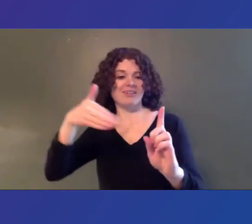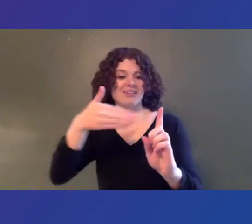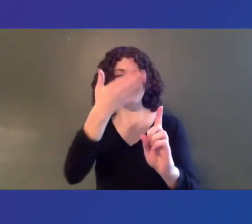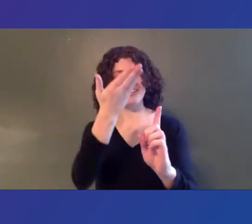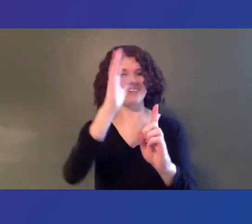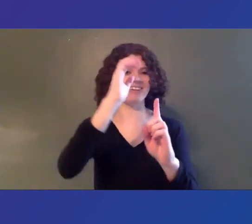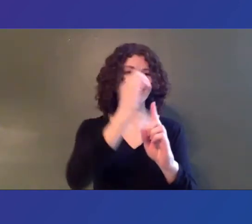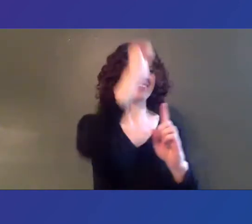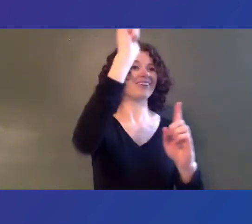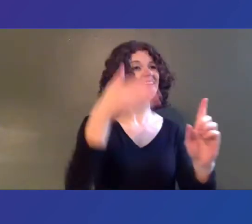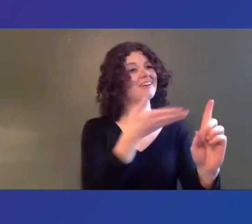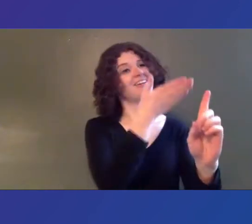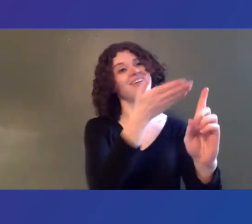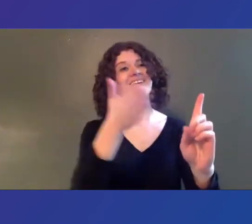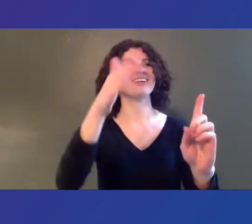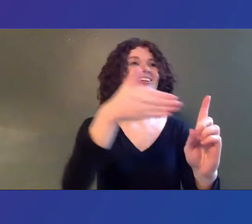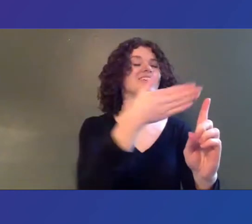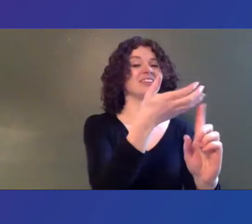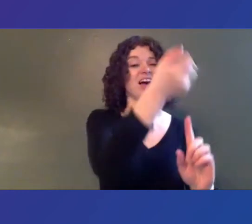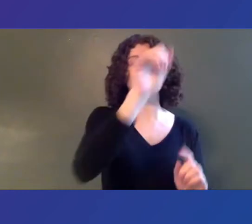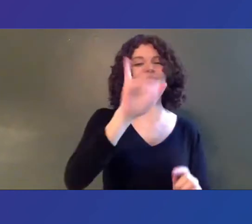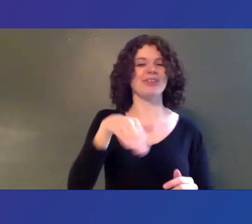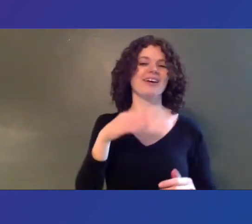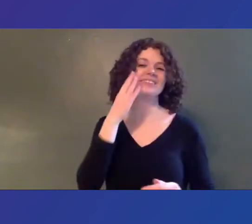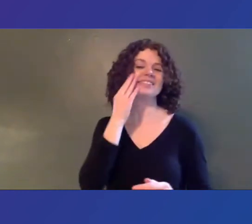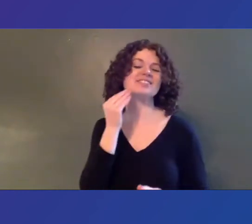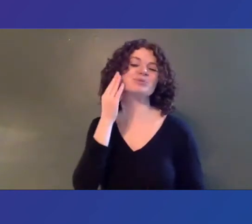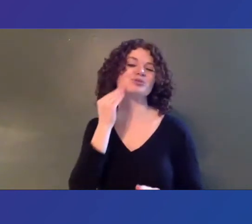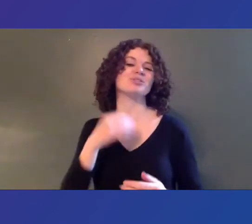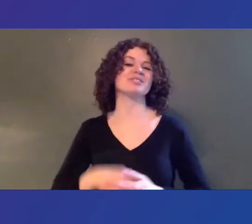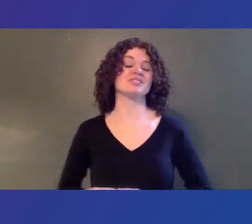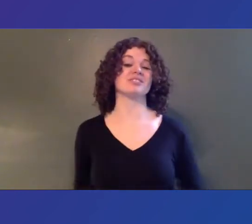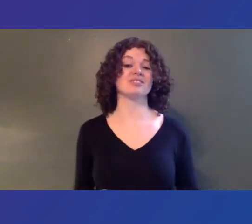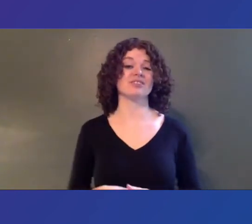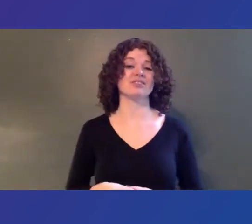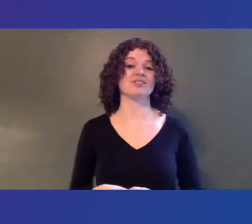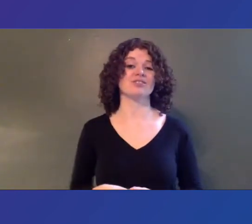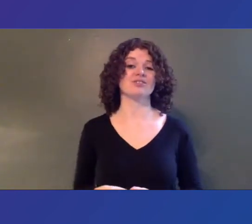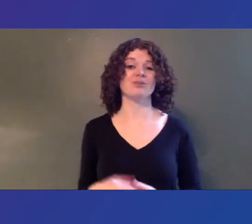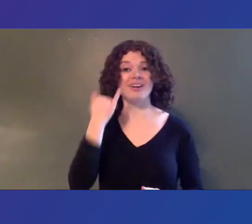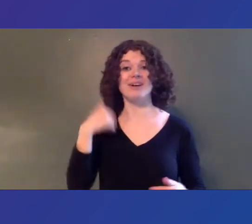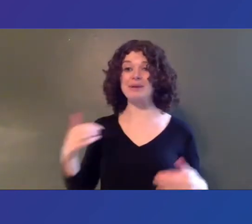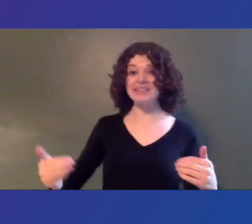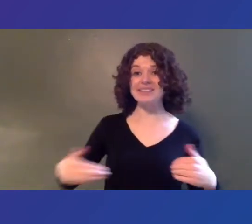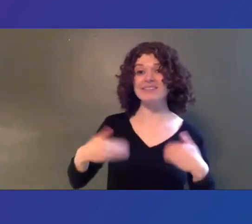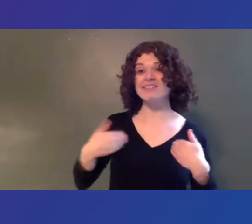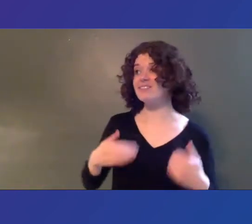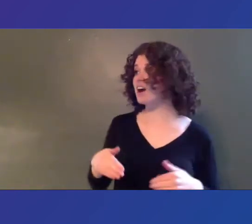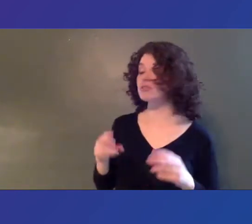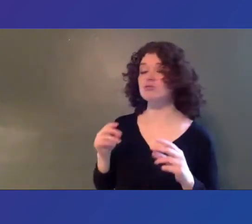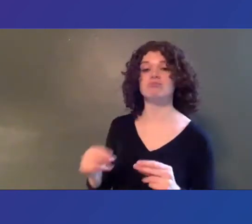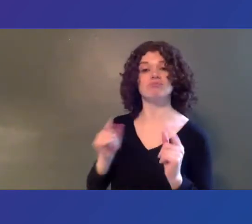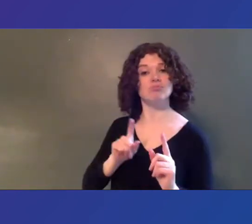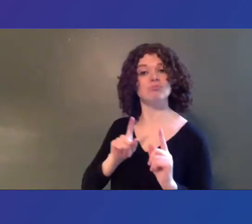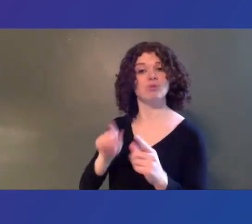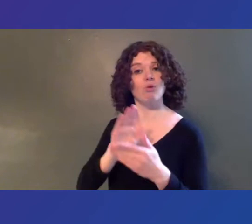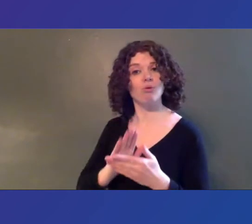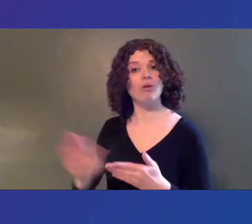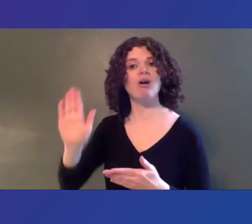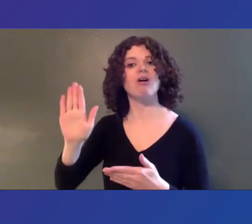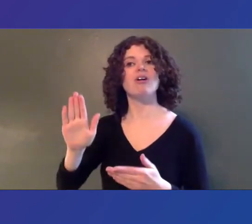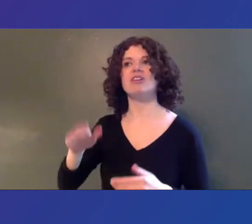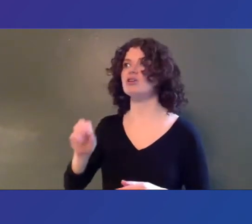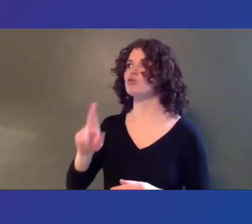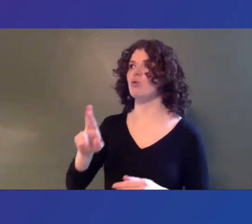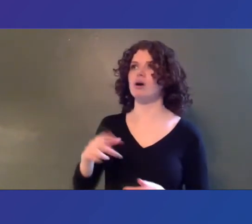21-year-old college student, versus thinking just of the scenario I said earlier of having this one dance company I wanted to dance for, when